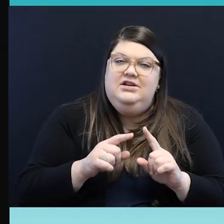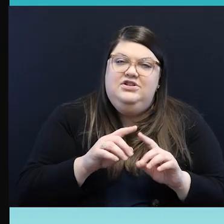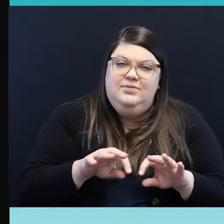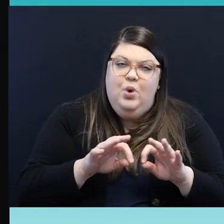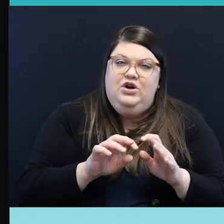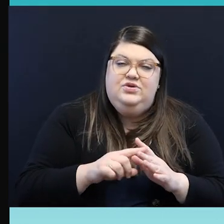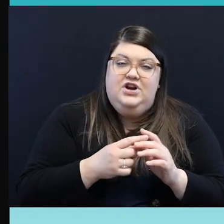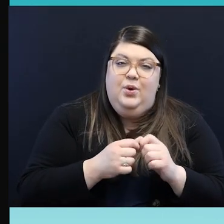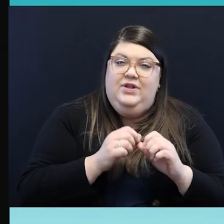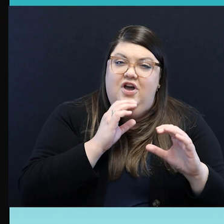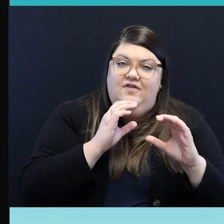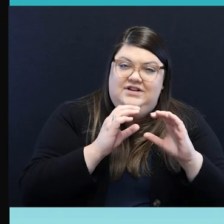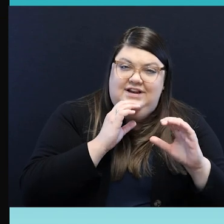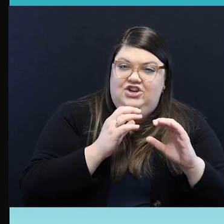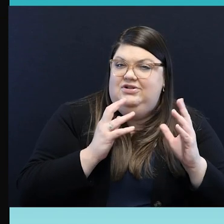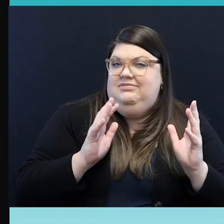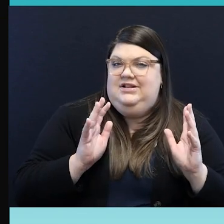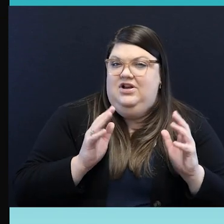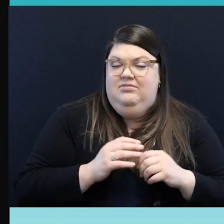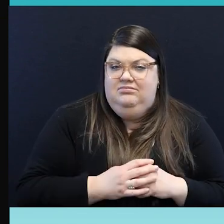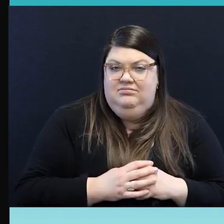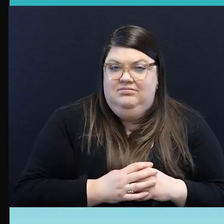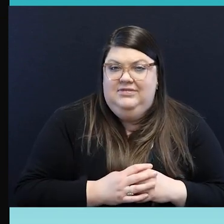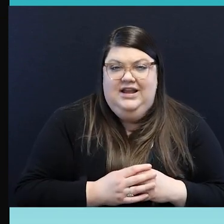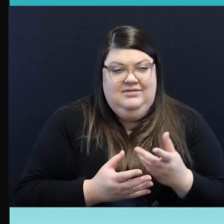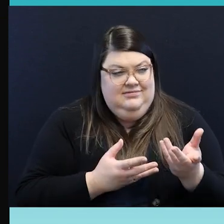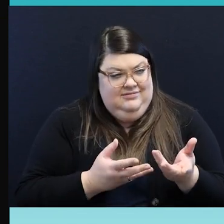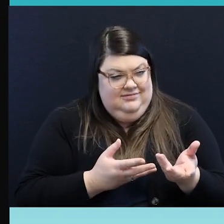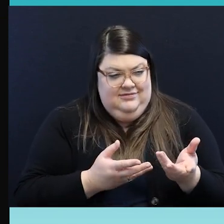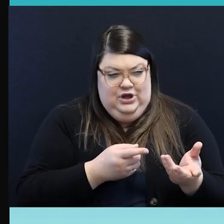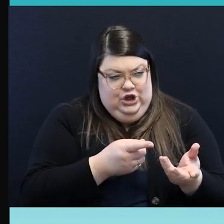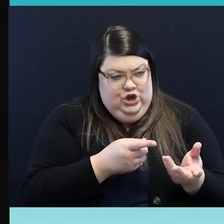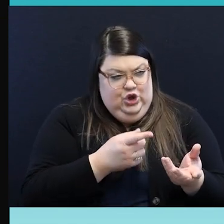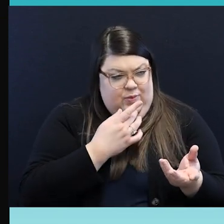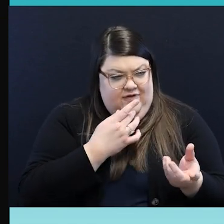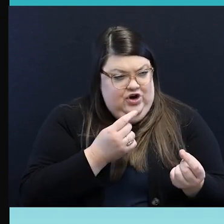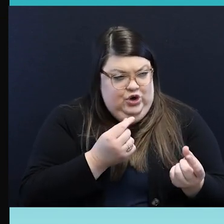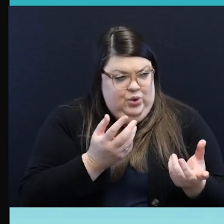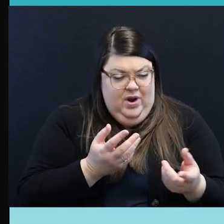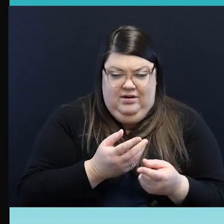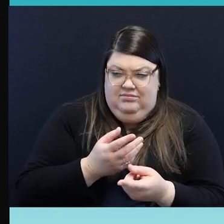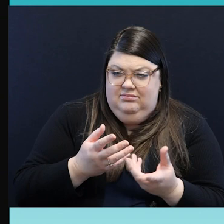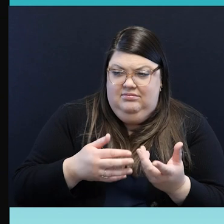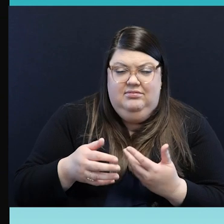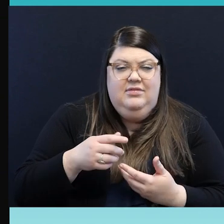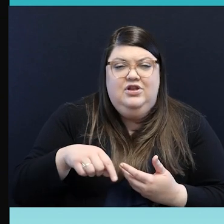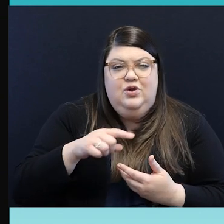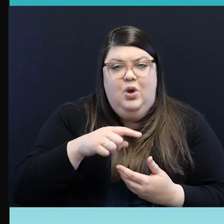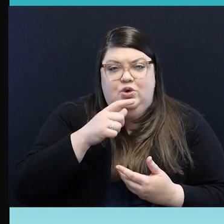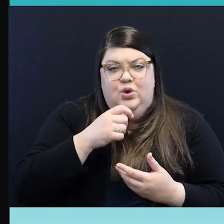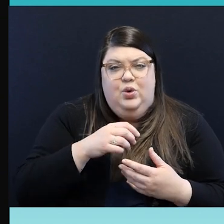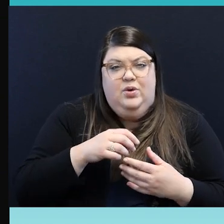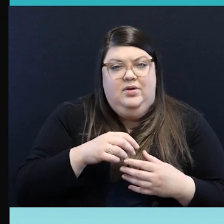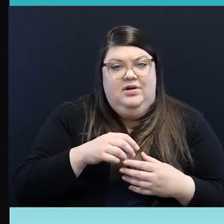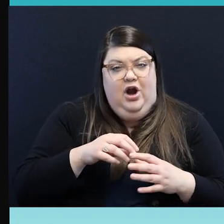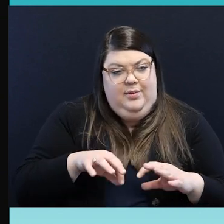know what people around you that are important about this